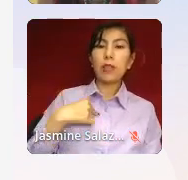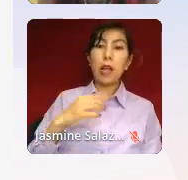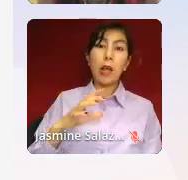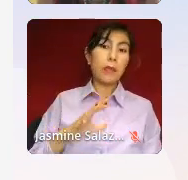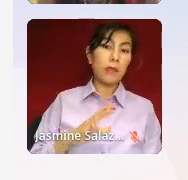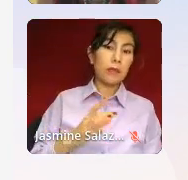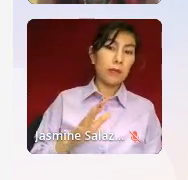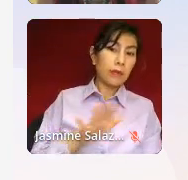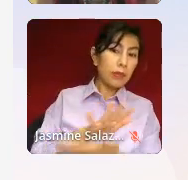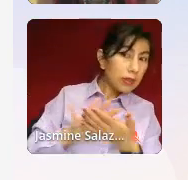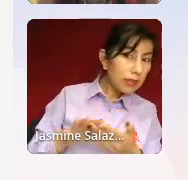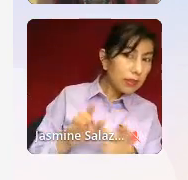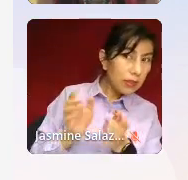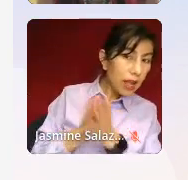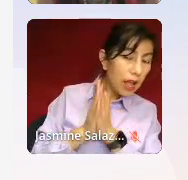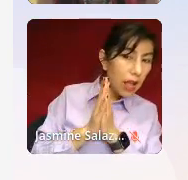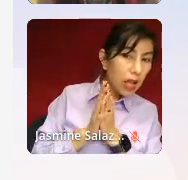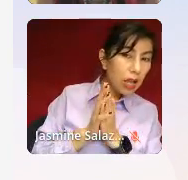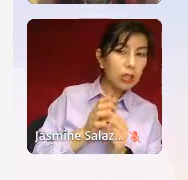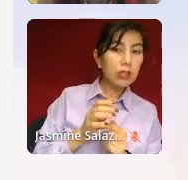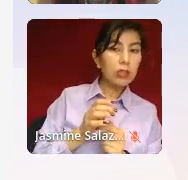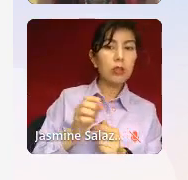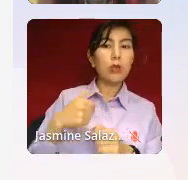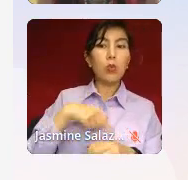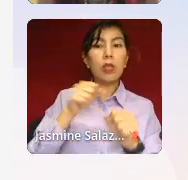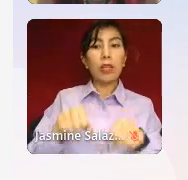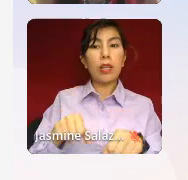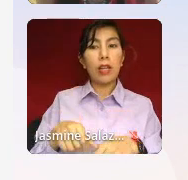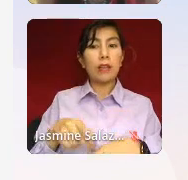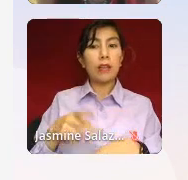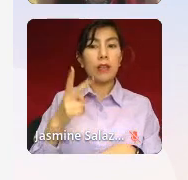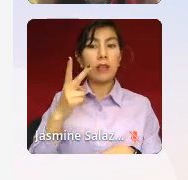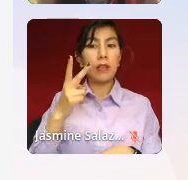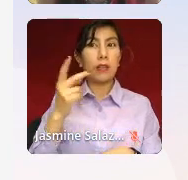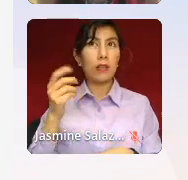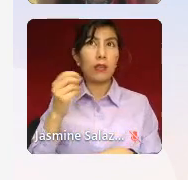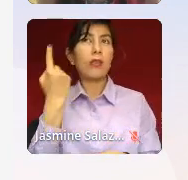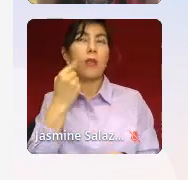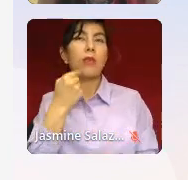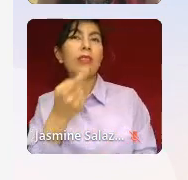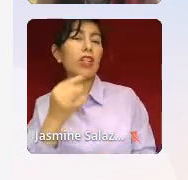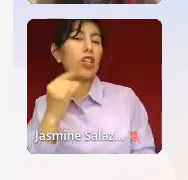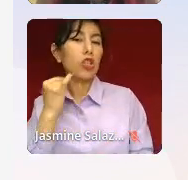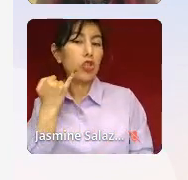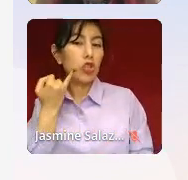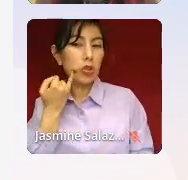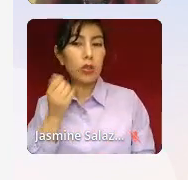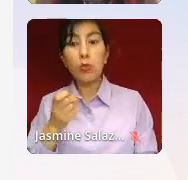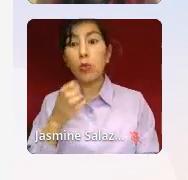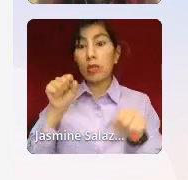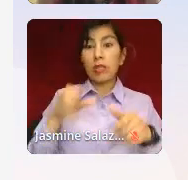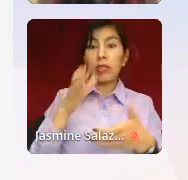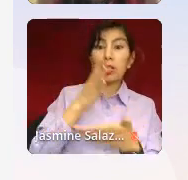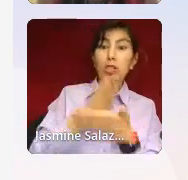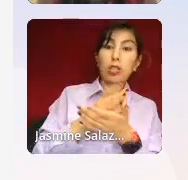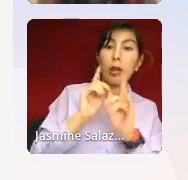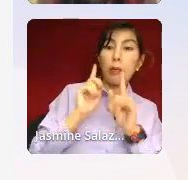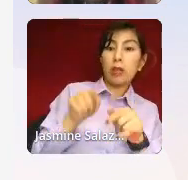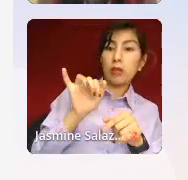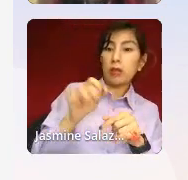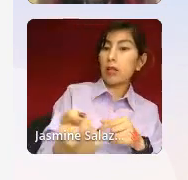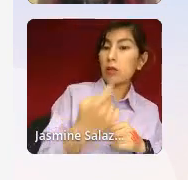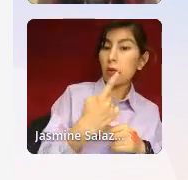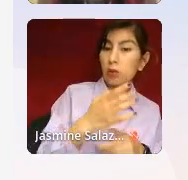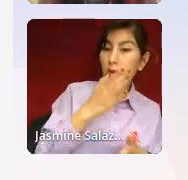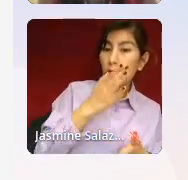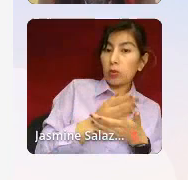that we can. I see somebody put juice. So we can stop answering that question. So let's